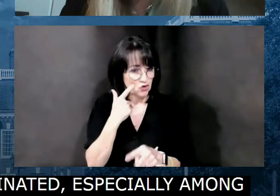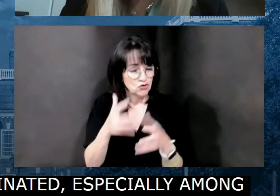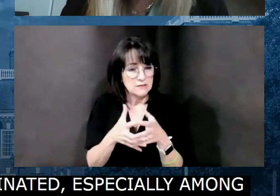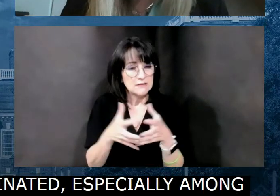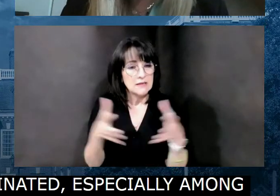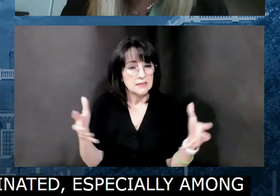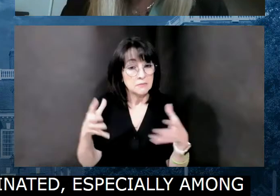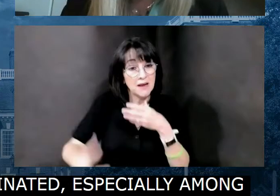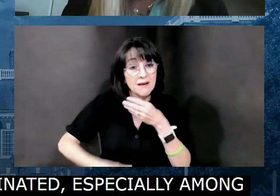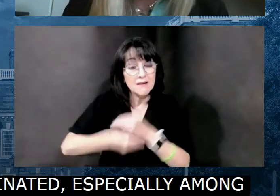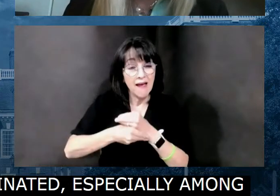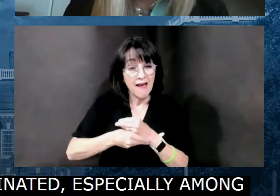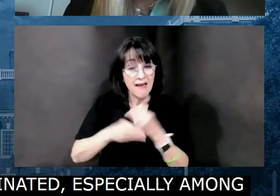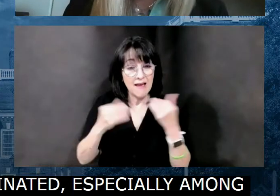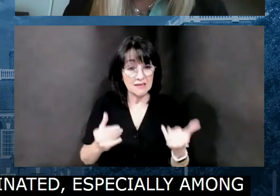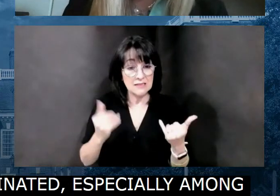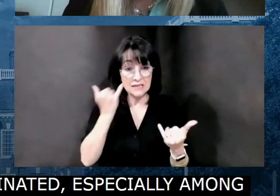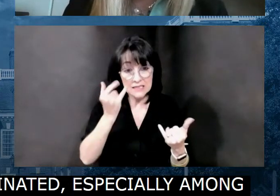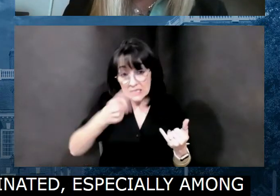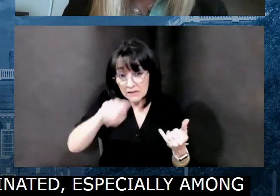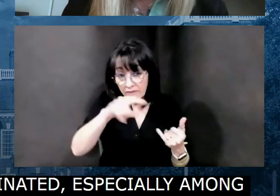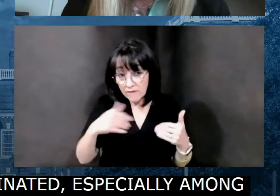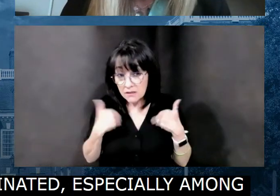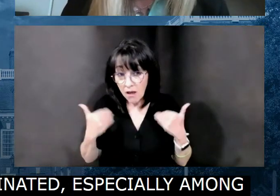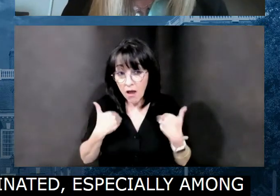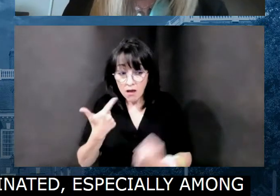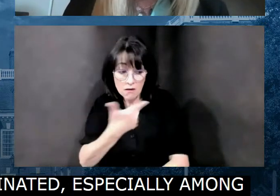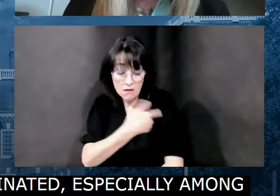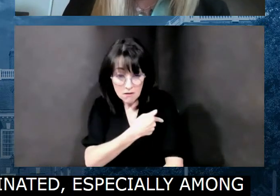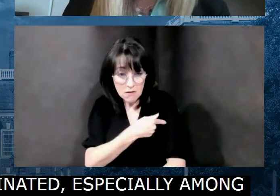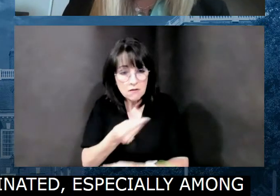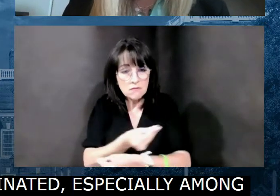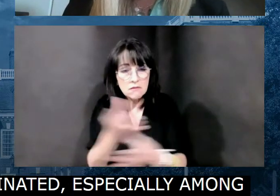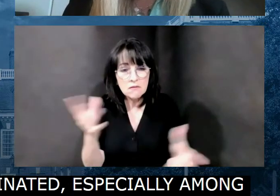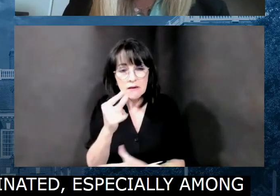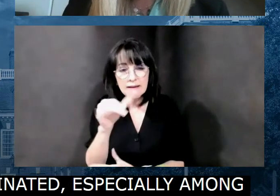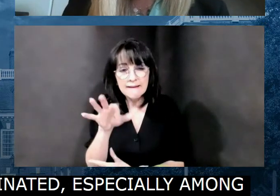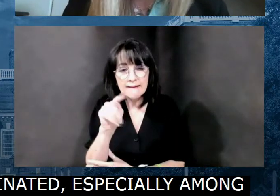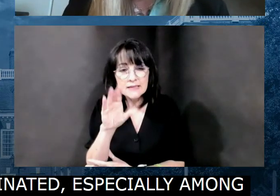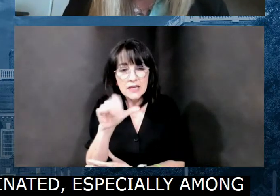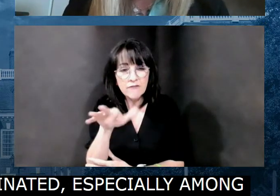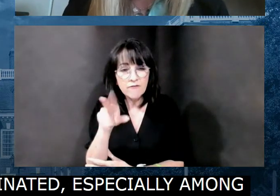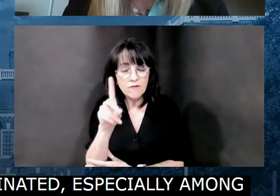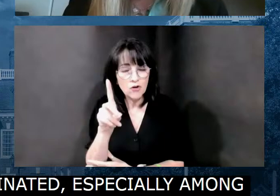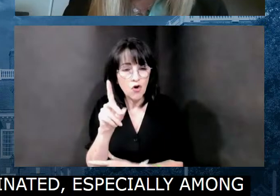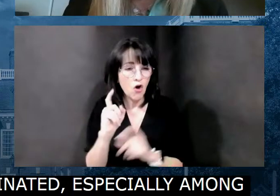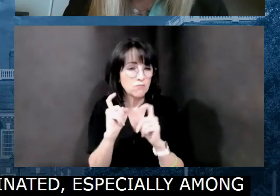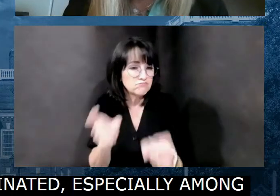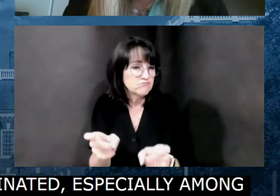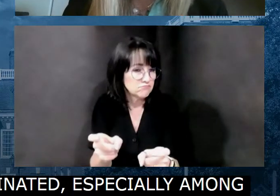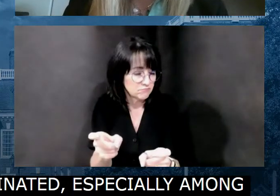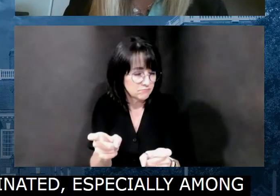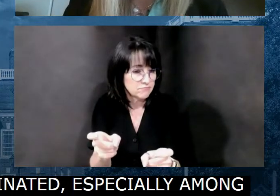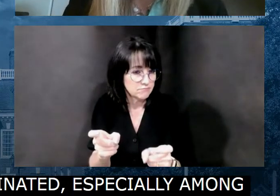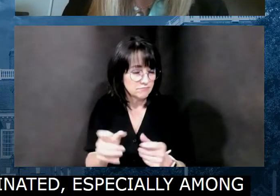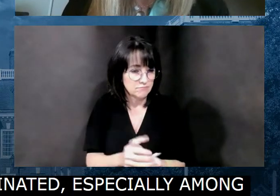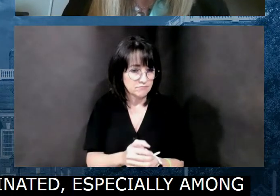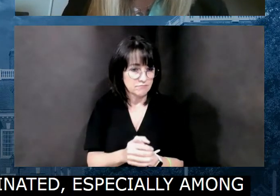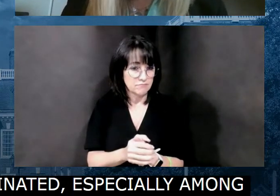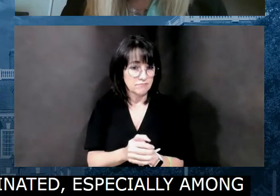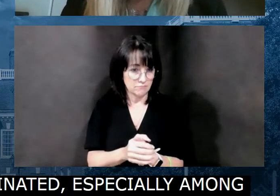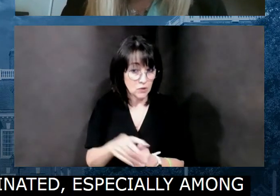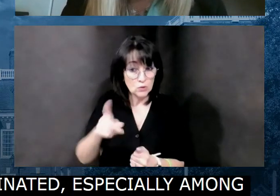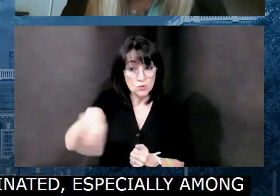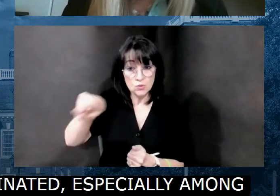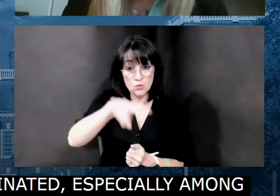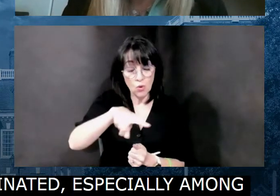medical providers and other vaccine providers, including those who work with community-based partners, can request gift cards for